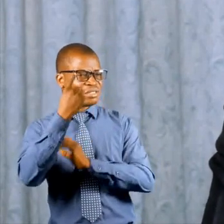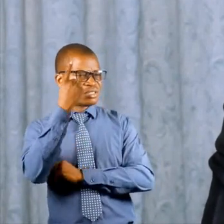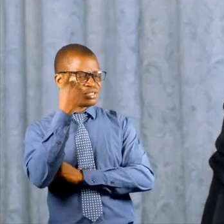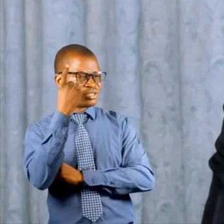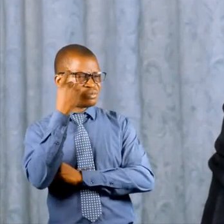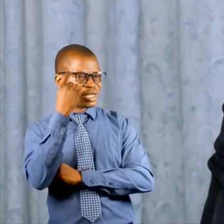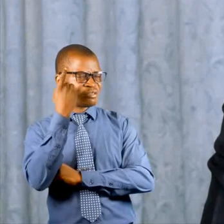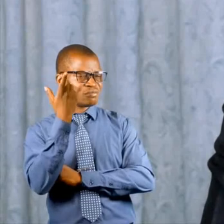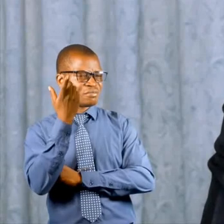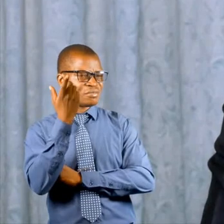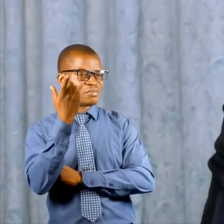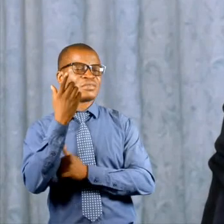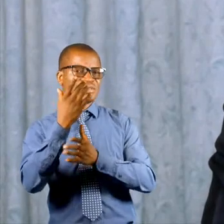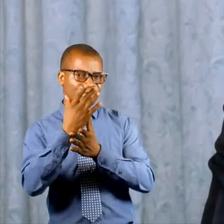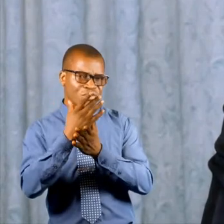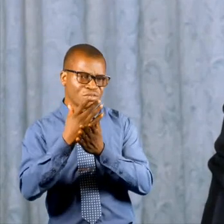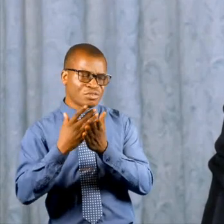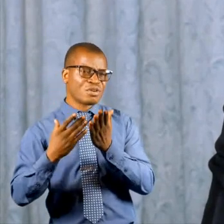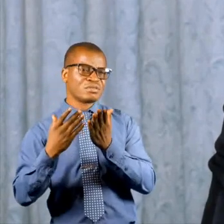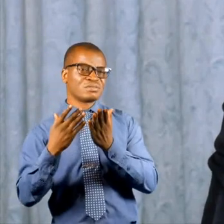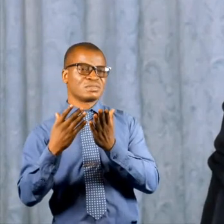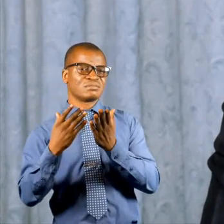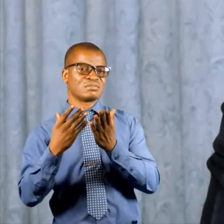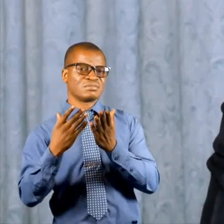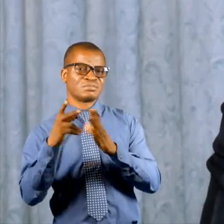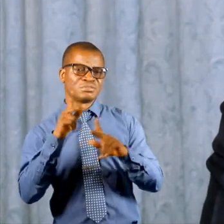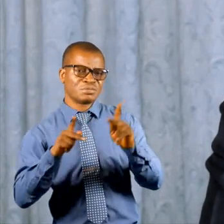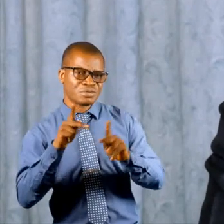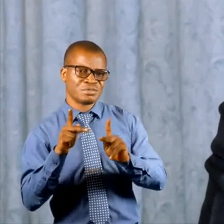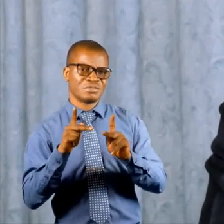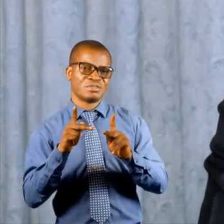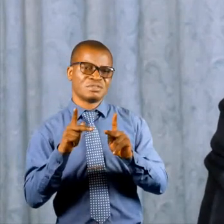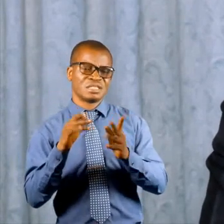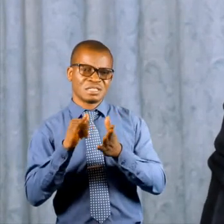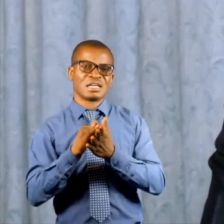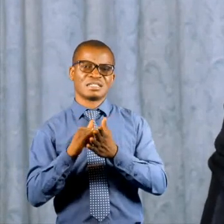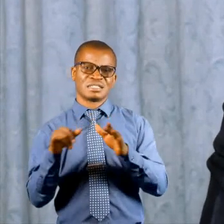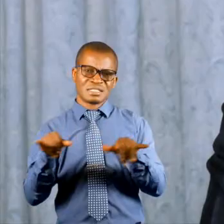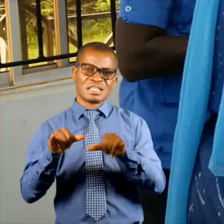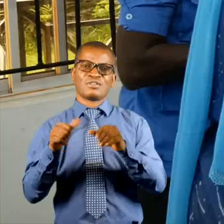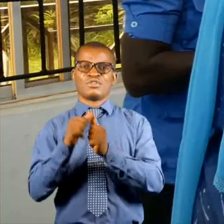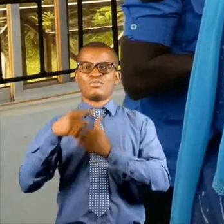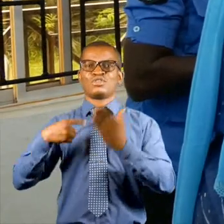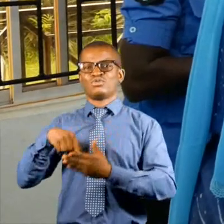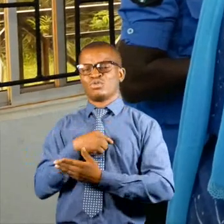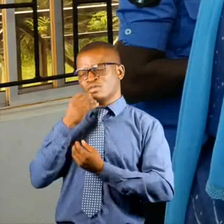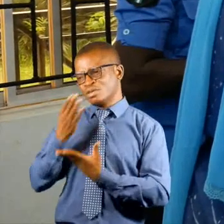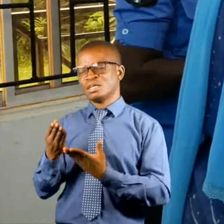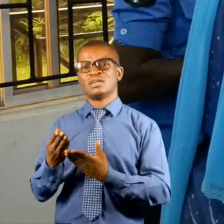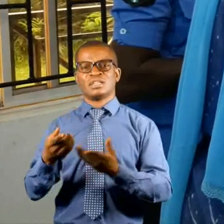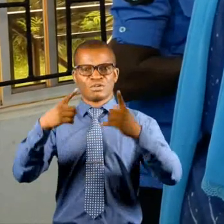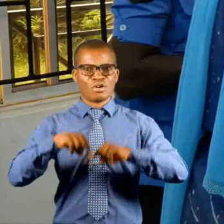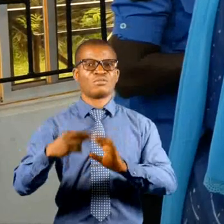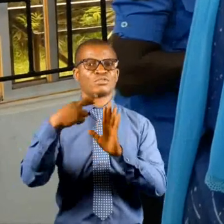they suspected were looking towards what we were training them about on. And they were